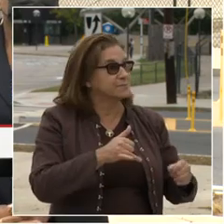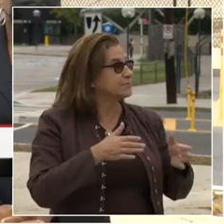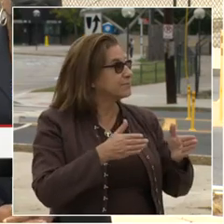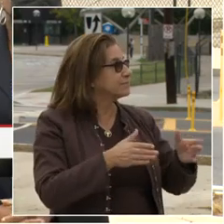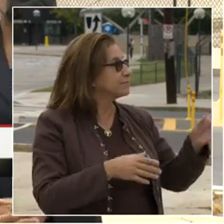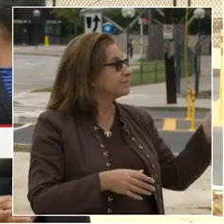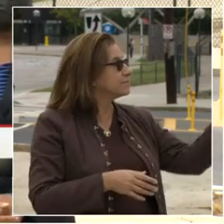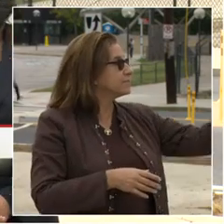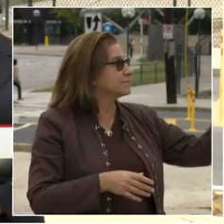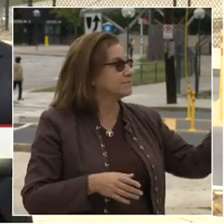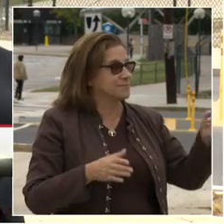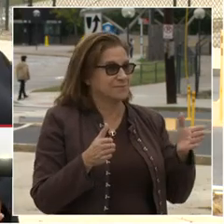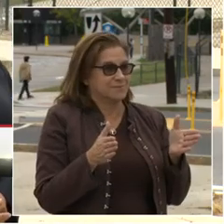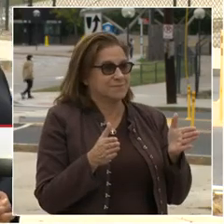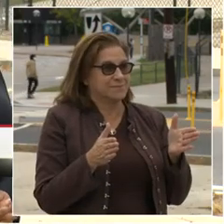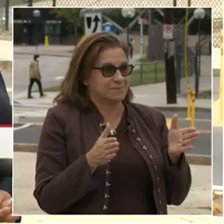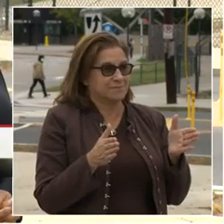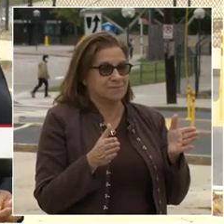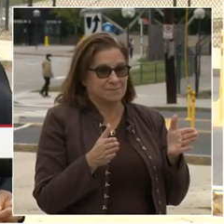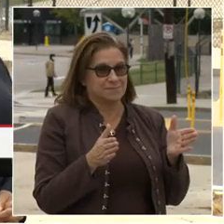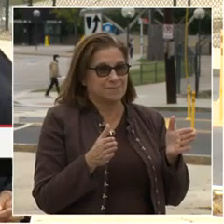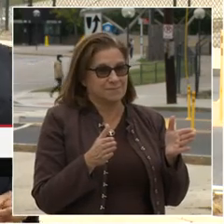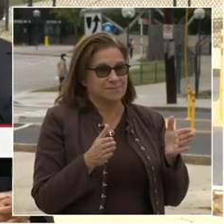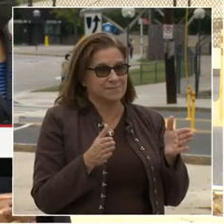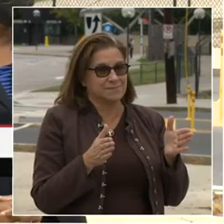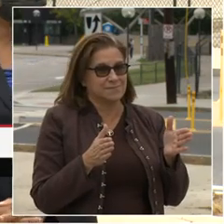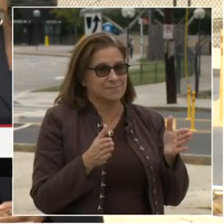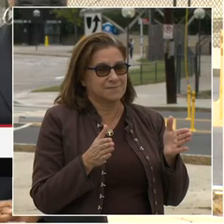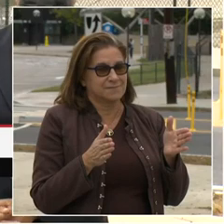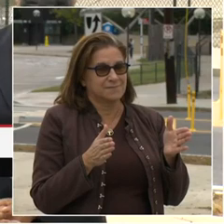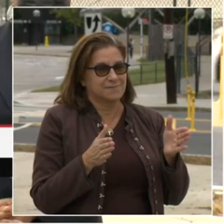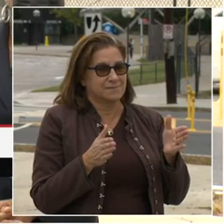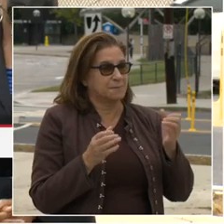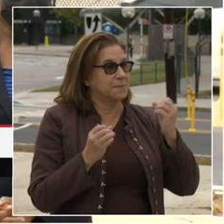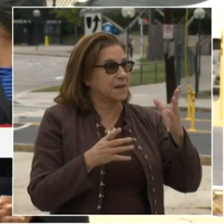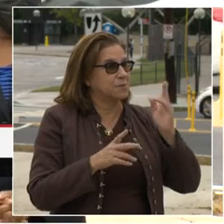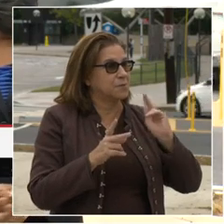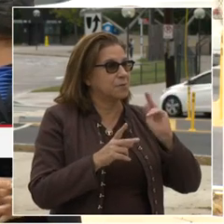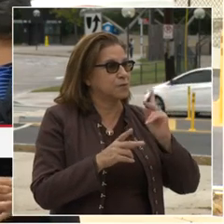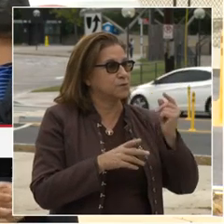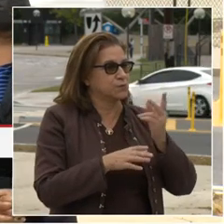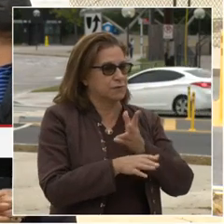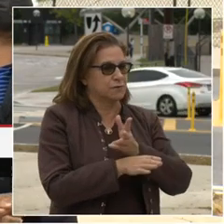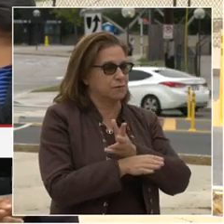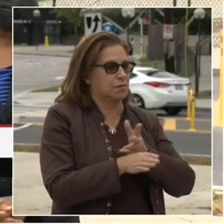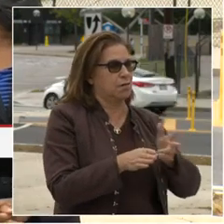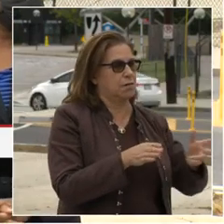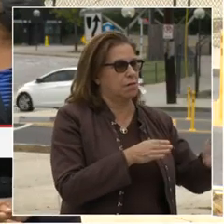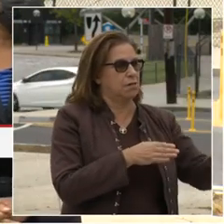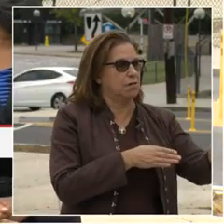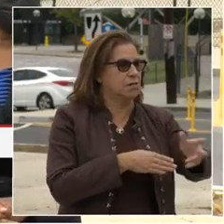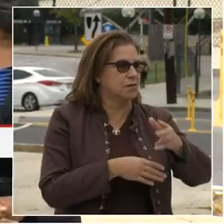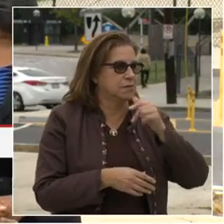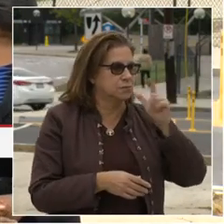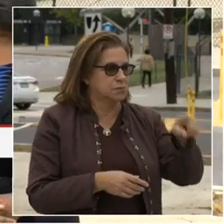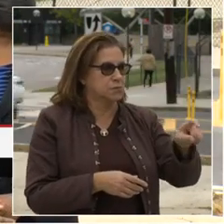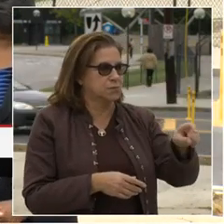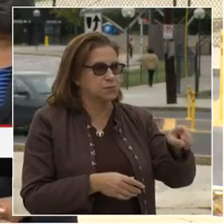and then I'll start seeing people go the other way. That's how bad it gets. People will park all the way up to the bus